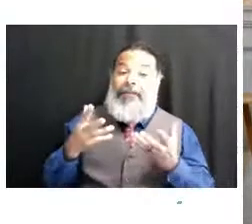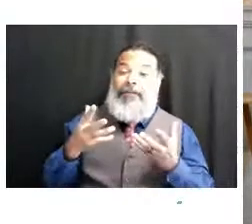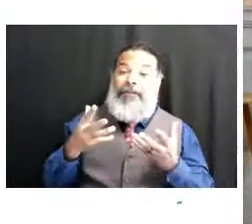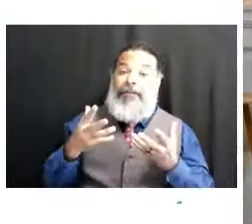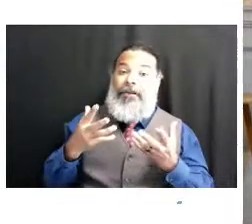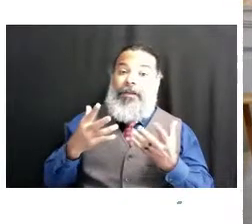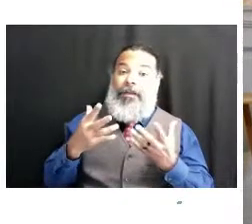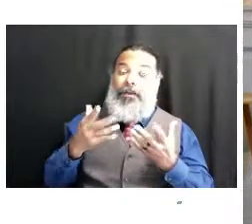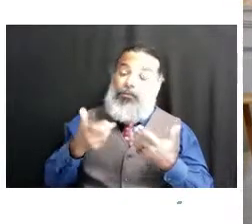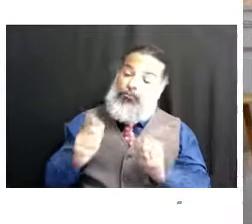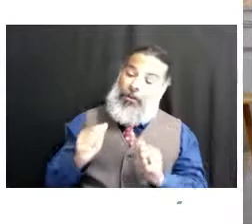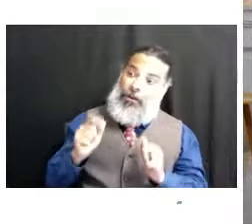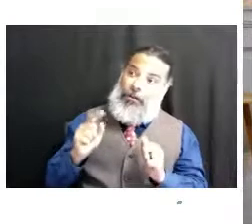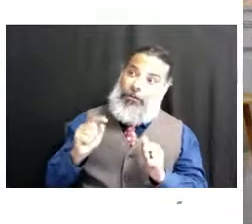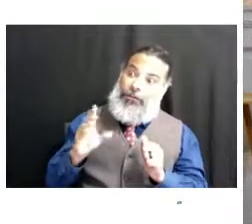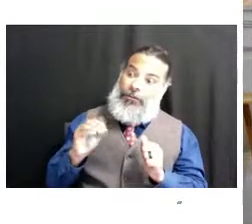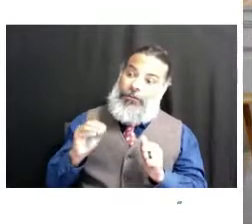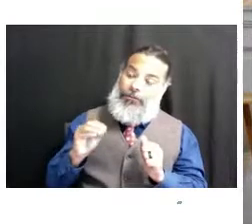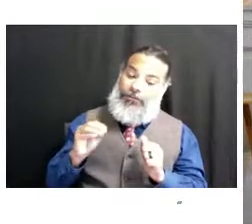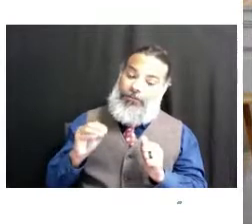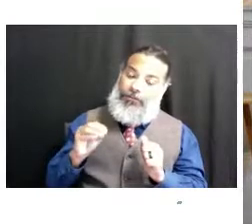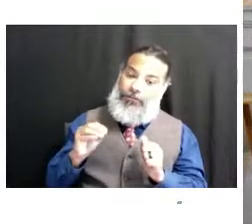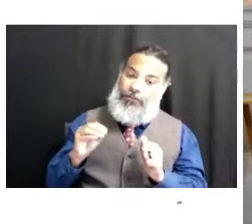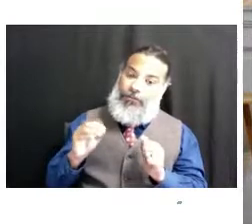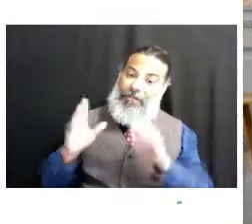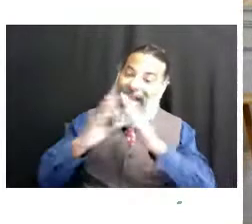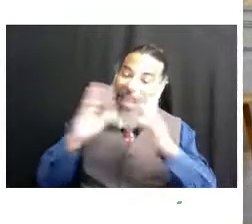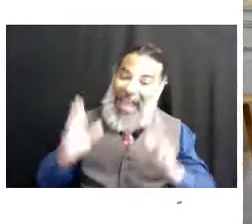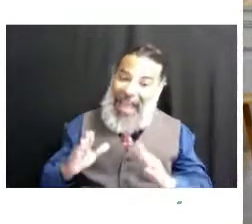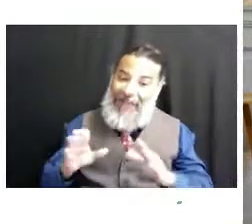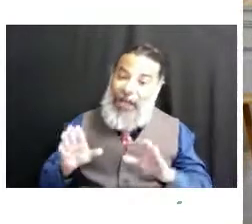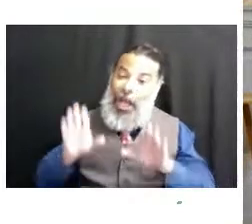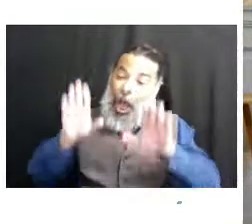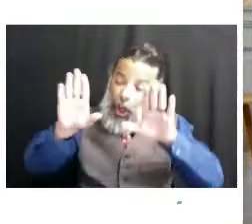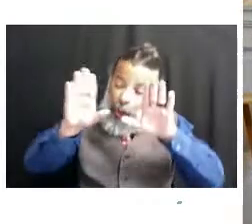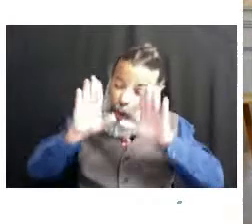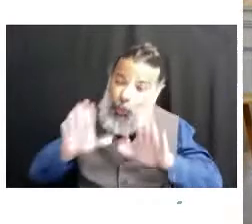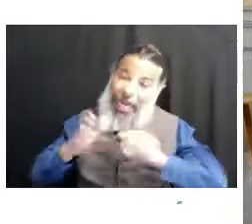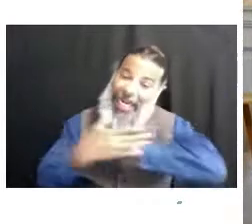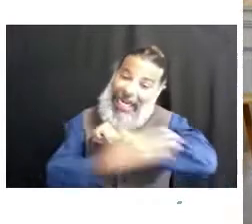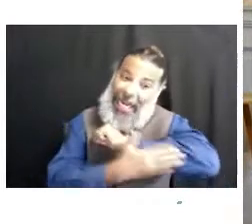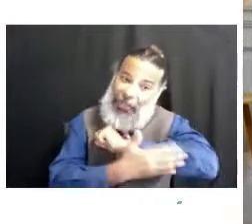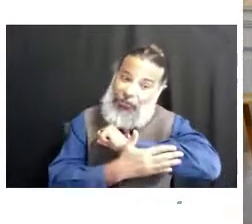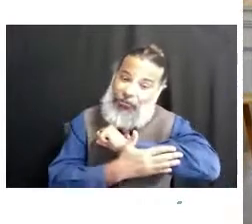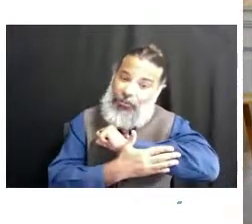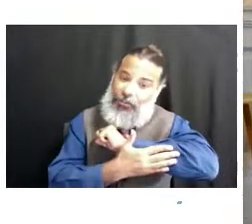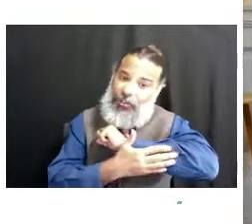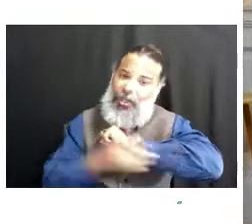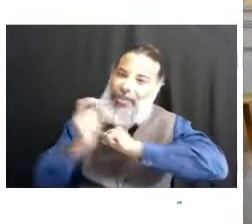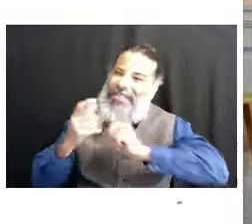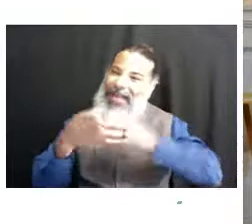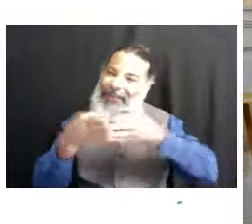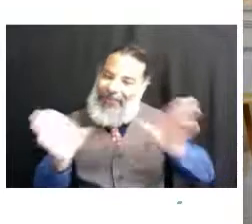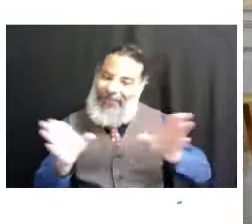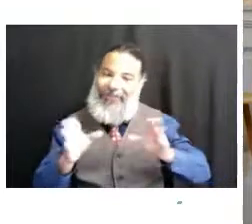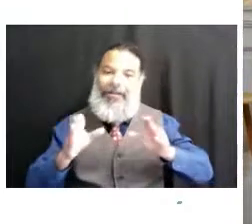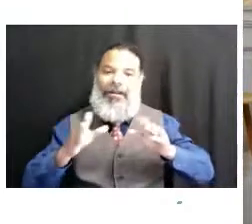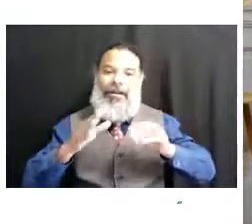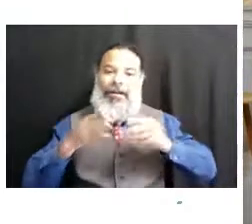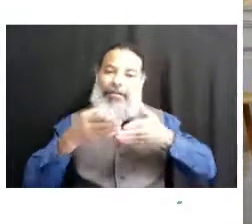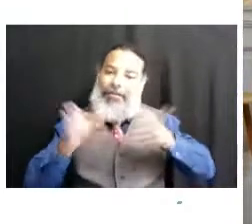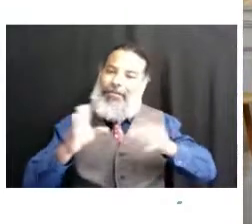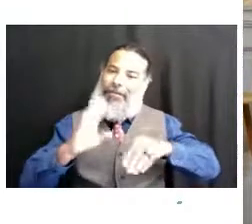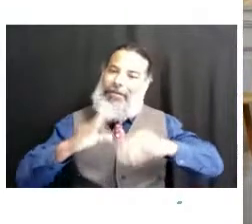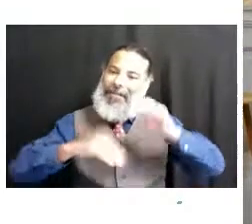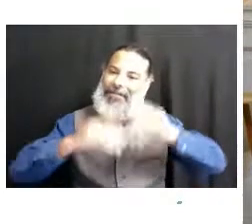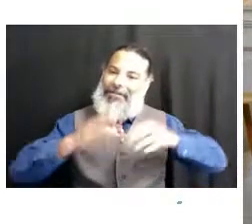to try to have a great republic, you needed public buildings